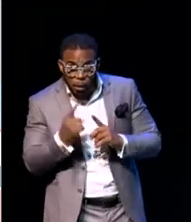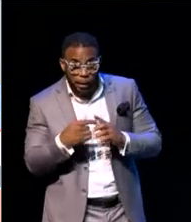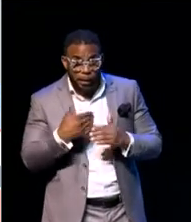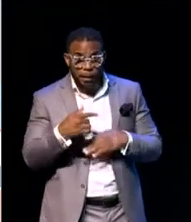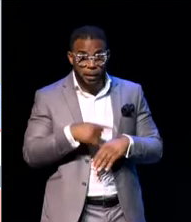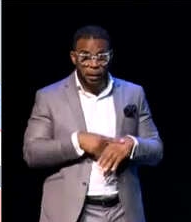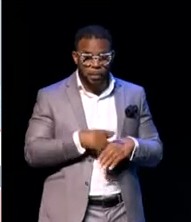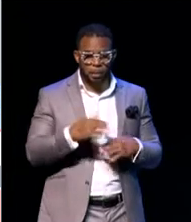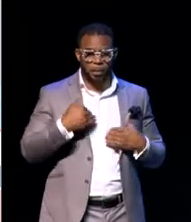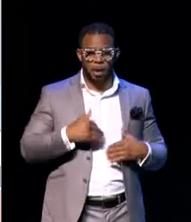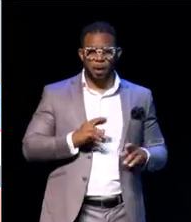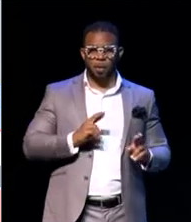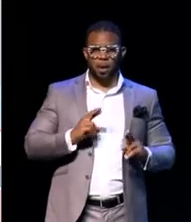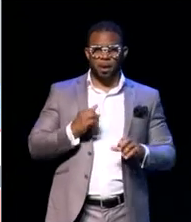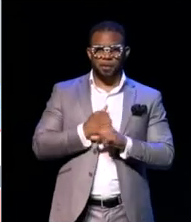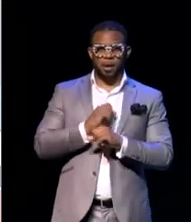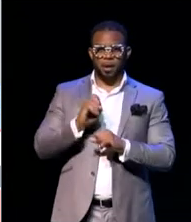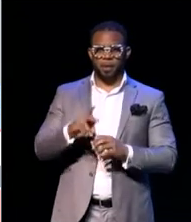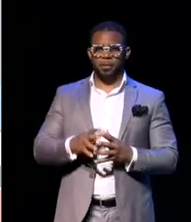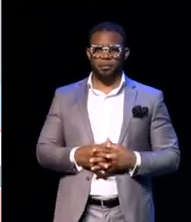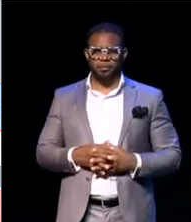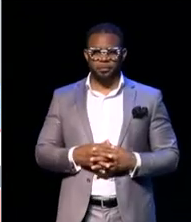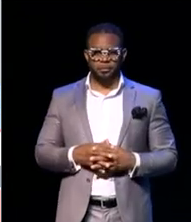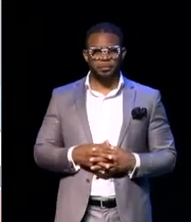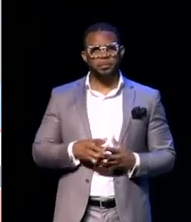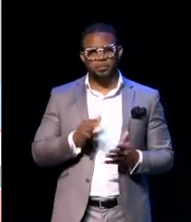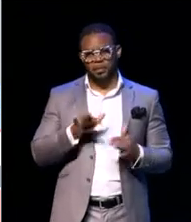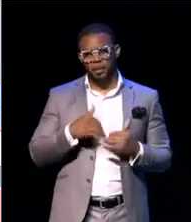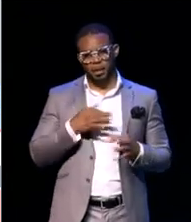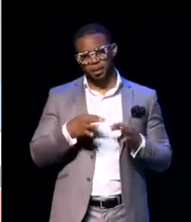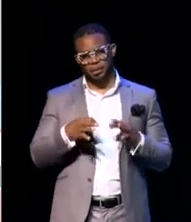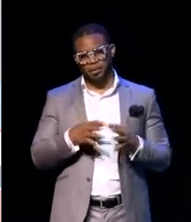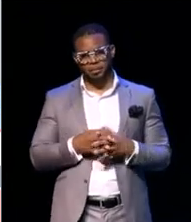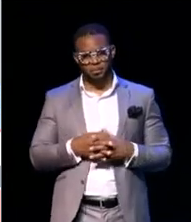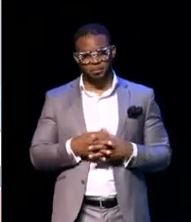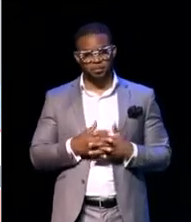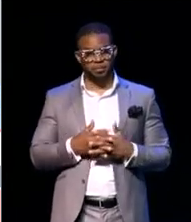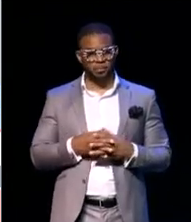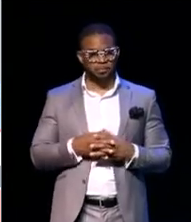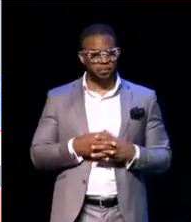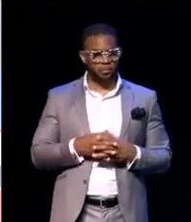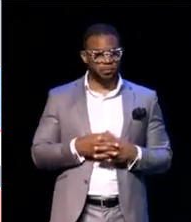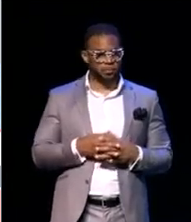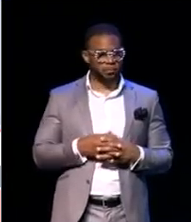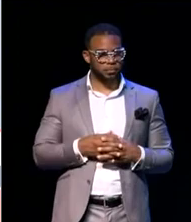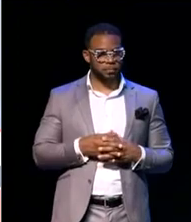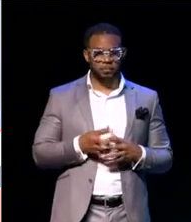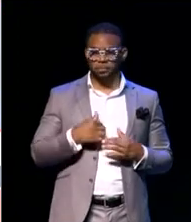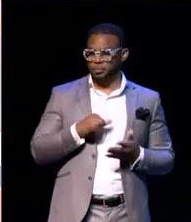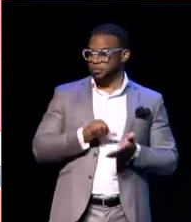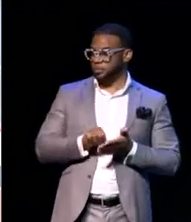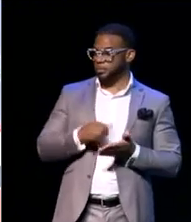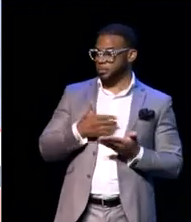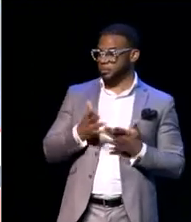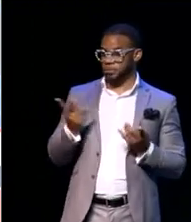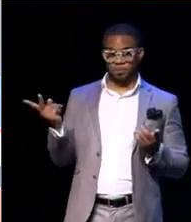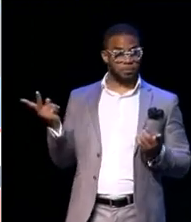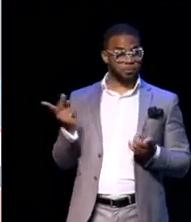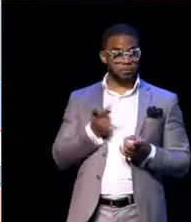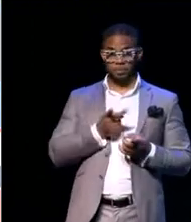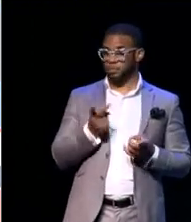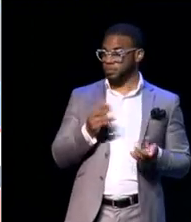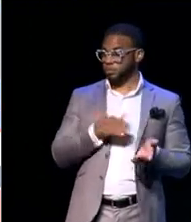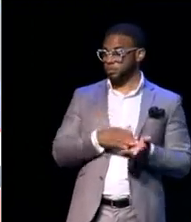next time, your body's ready to fight it off. That's the way I explain it. And I'm a surgeon, so I'll let the two